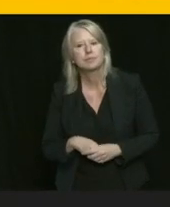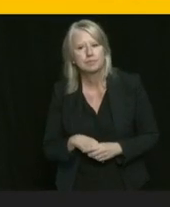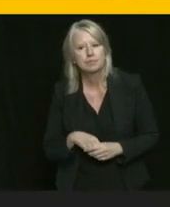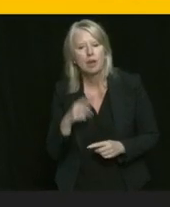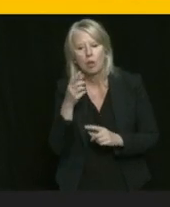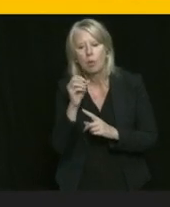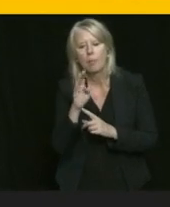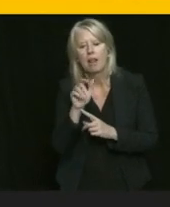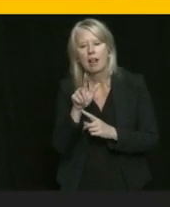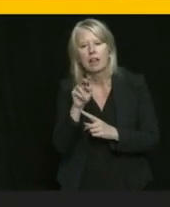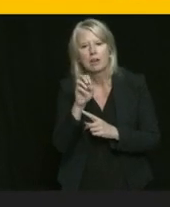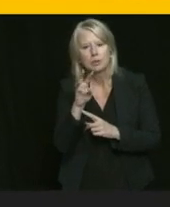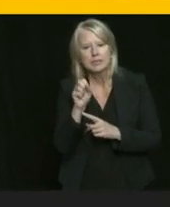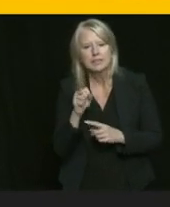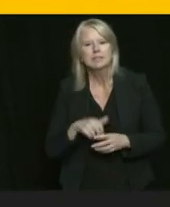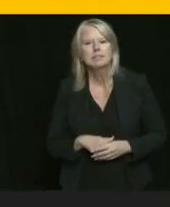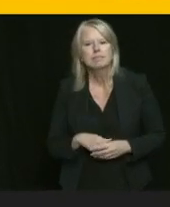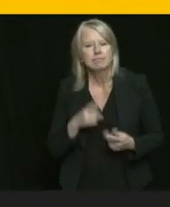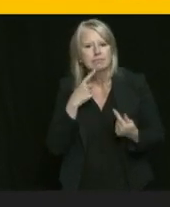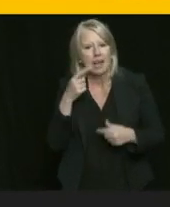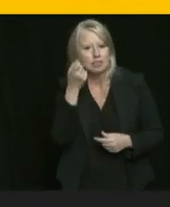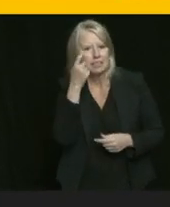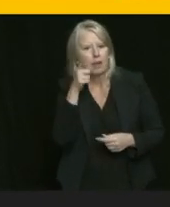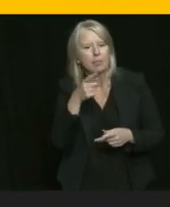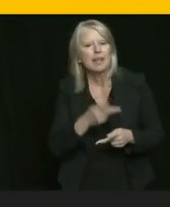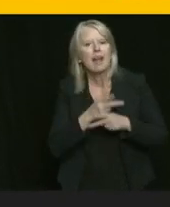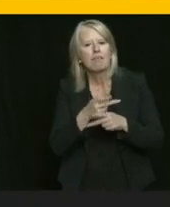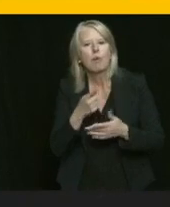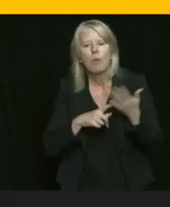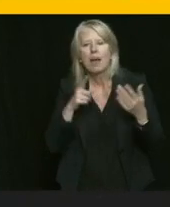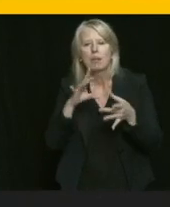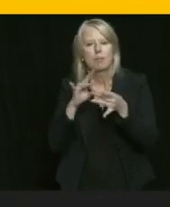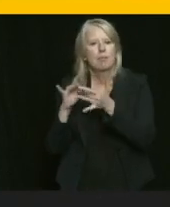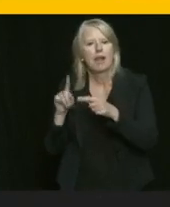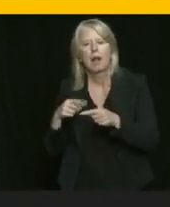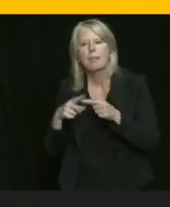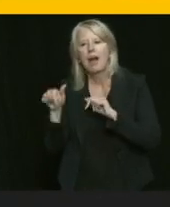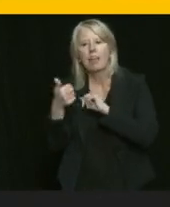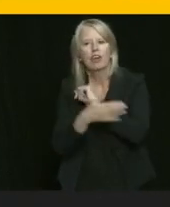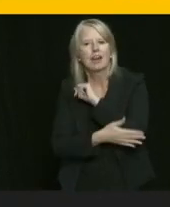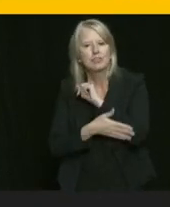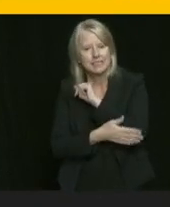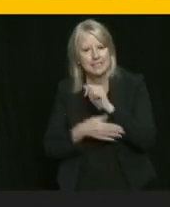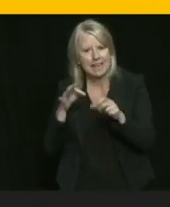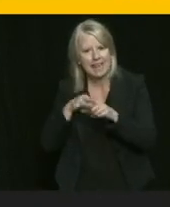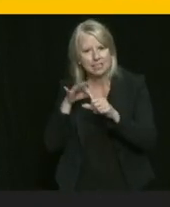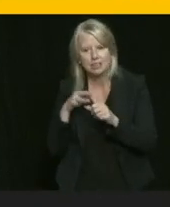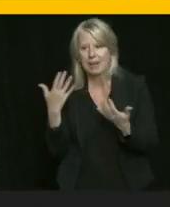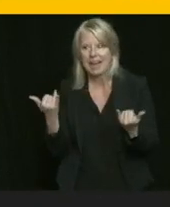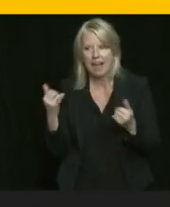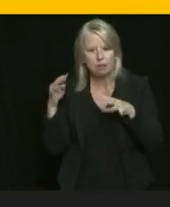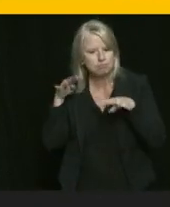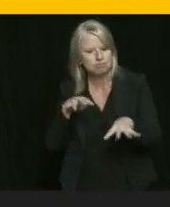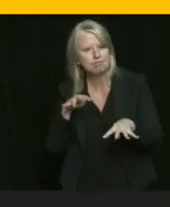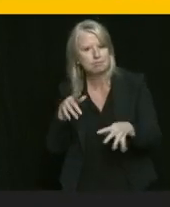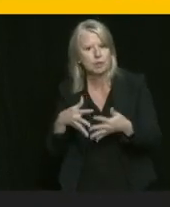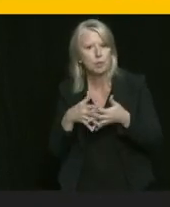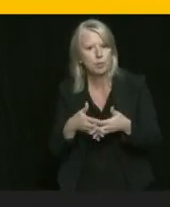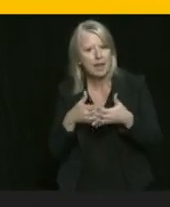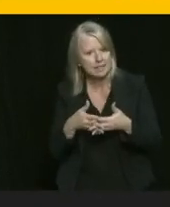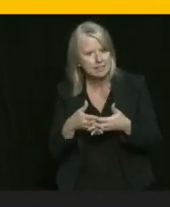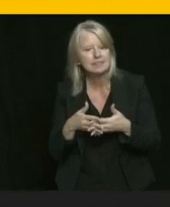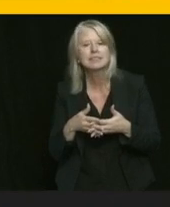News. I know you have to be careful about what you say about other countries' elections, but with so many eyes south of the border as we prepare for